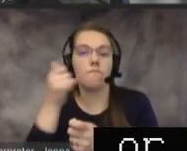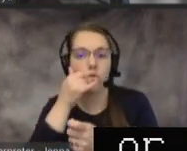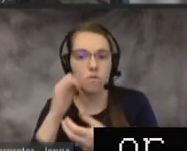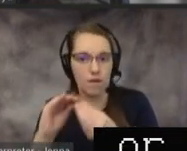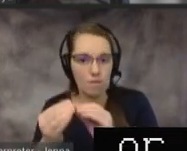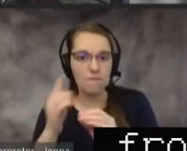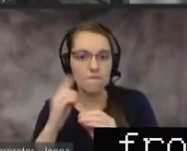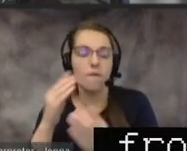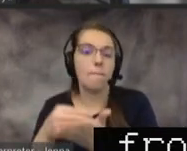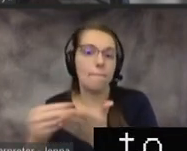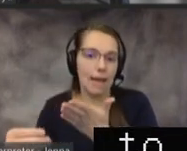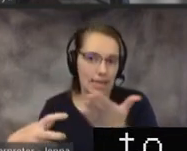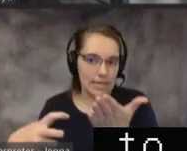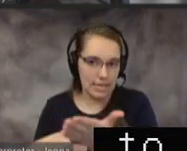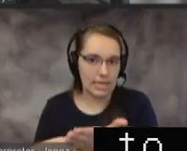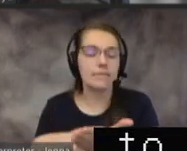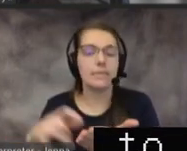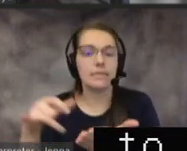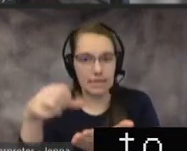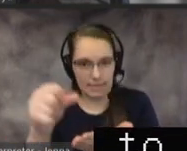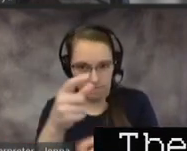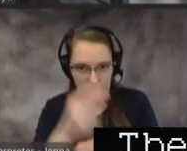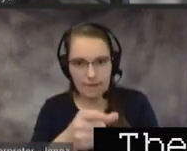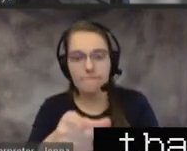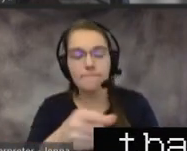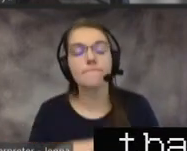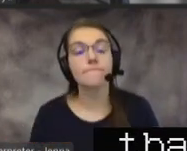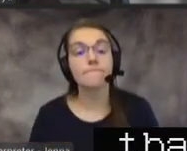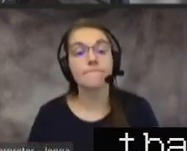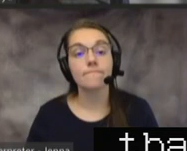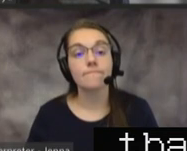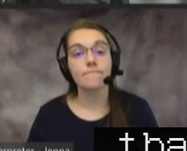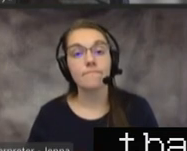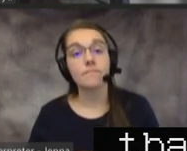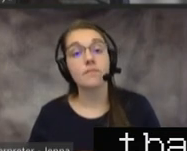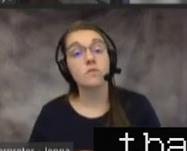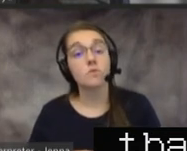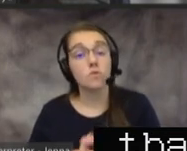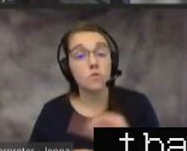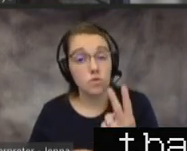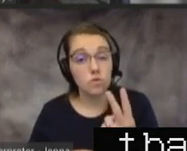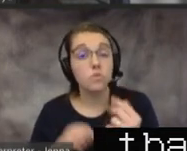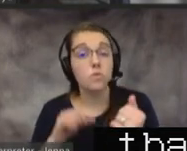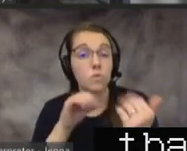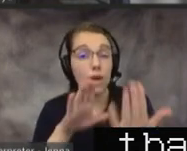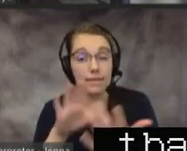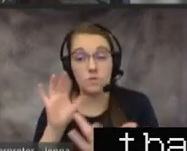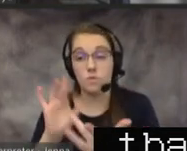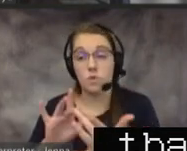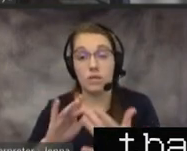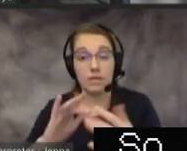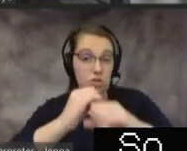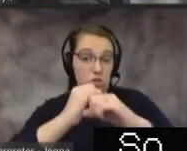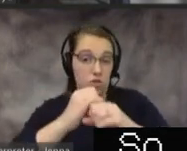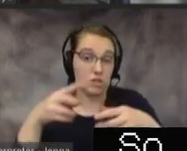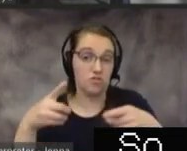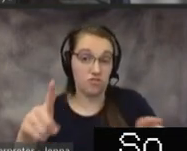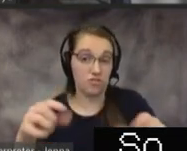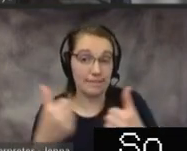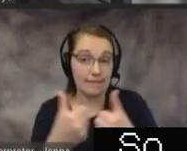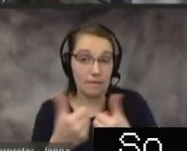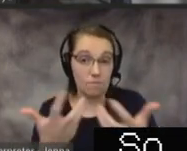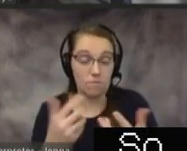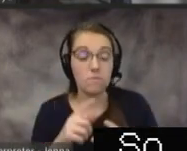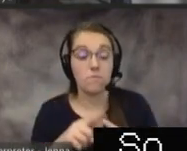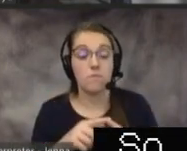are correct in that. There's two different ways that you can get in touch with security during the game. One is